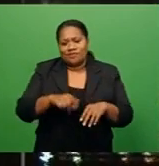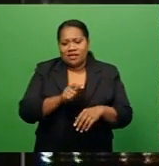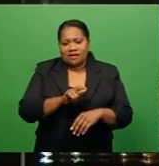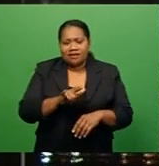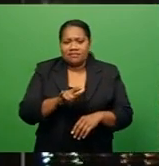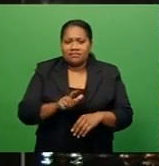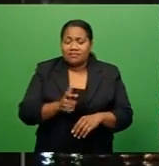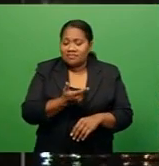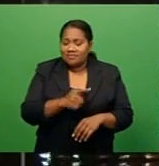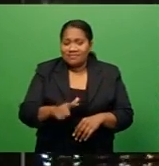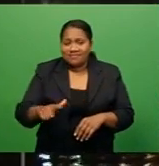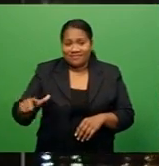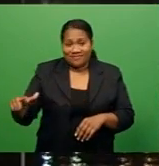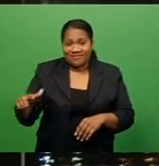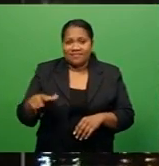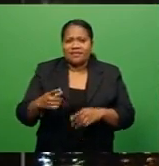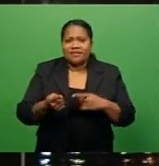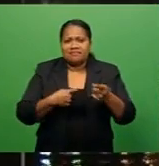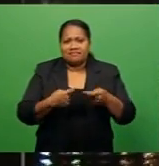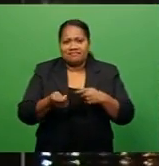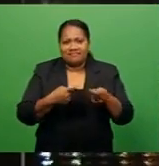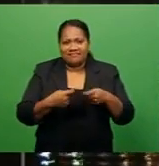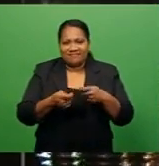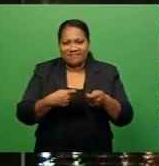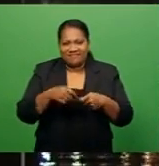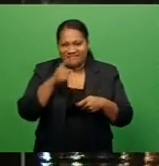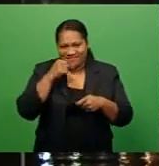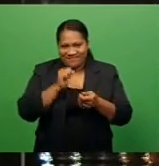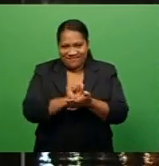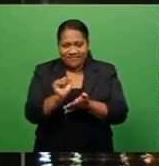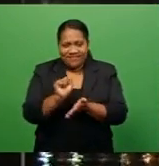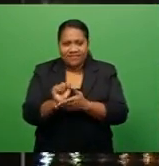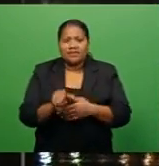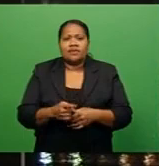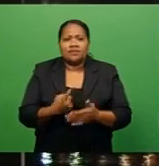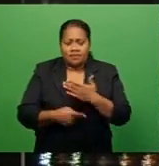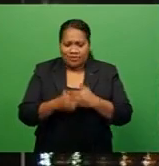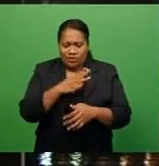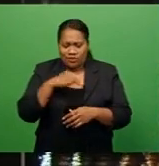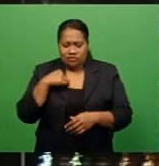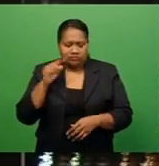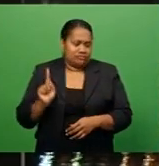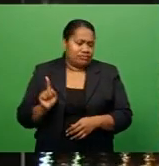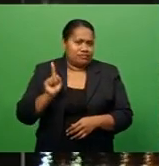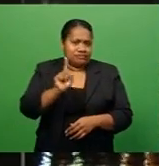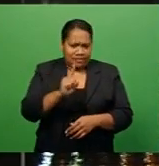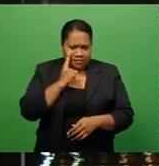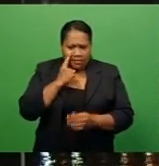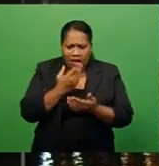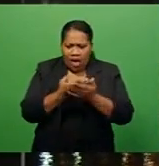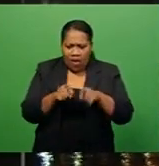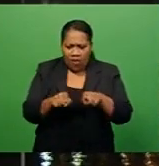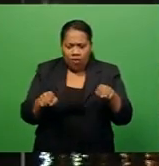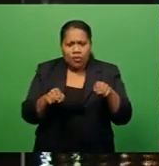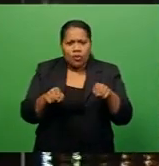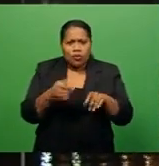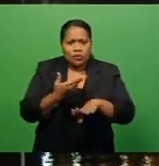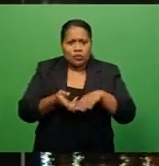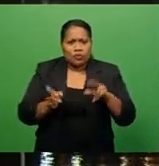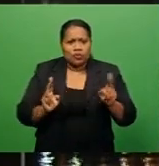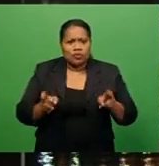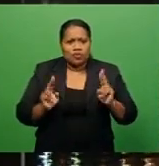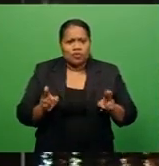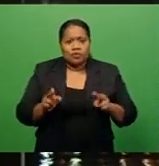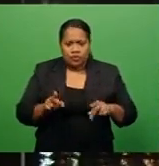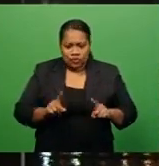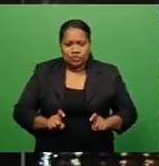vendors. FBC News visited the market and saw how vendors have conformed to the new normal to ensure their businesses stay afloat.